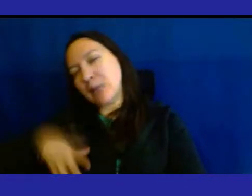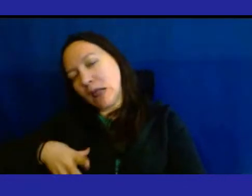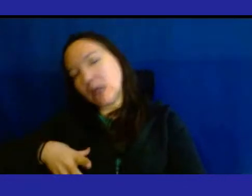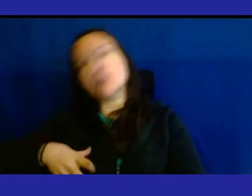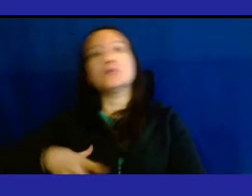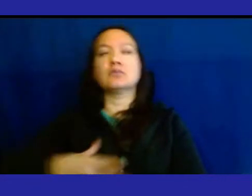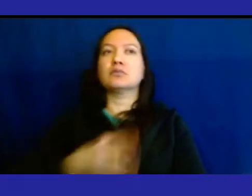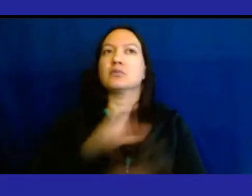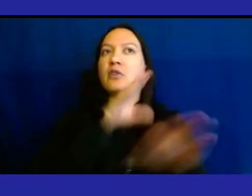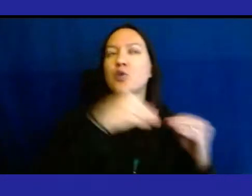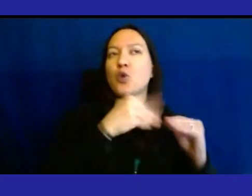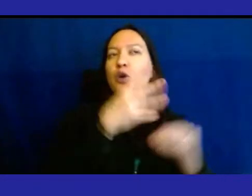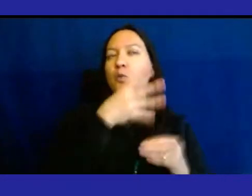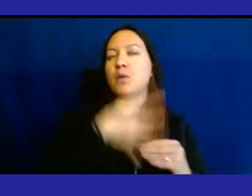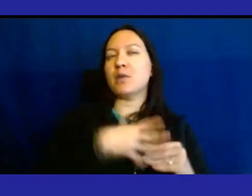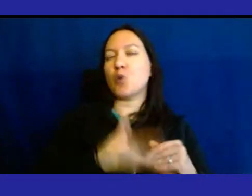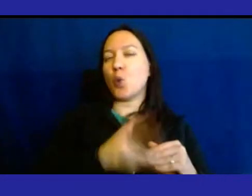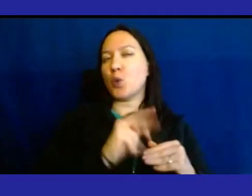that.